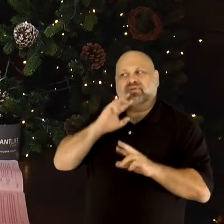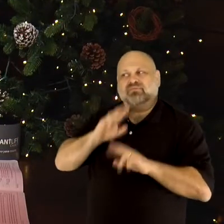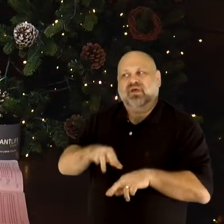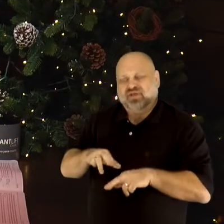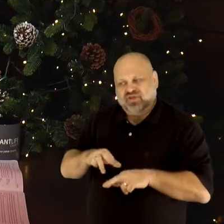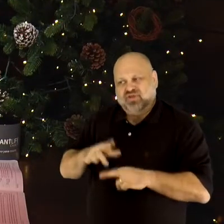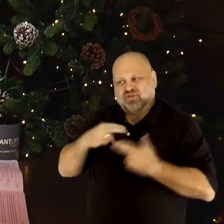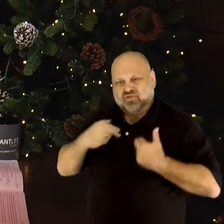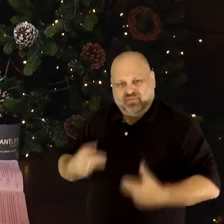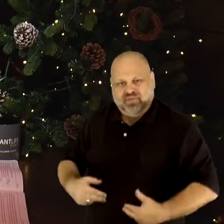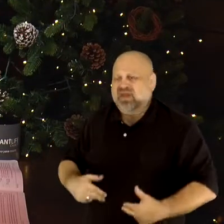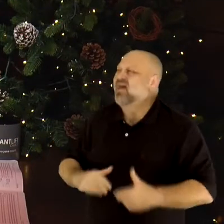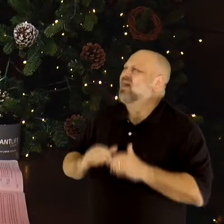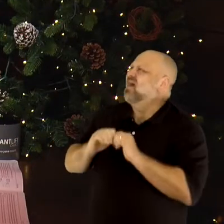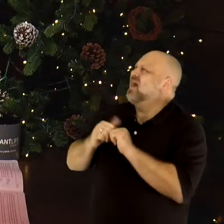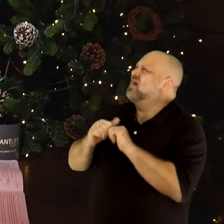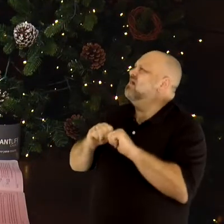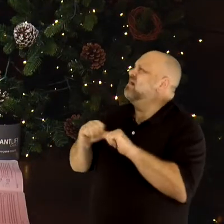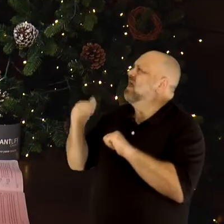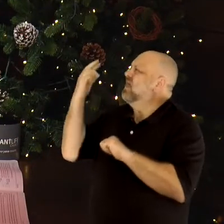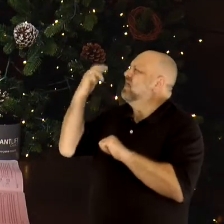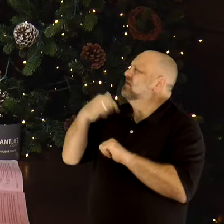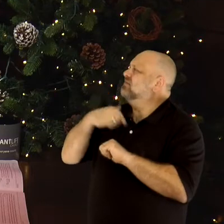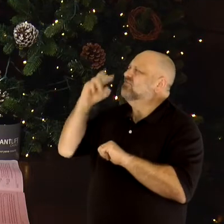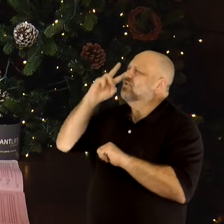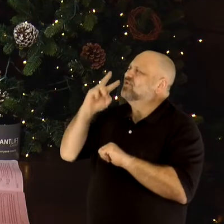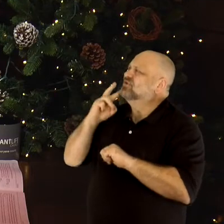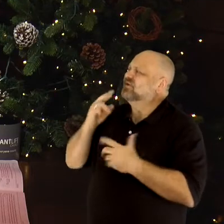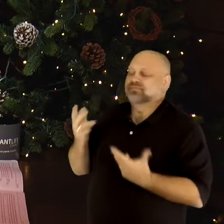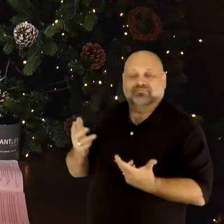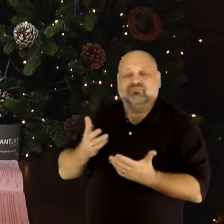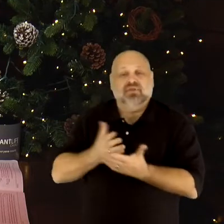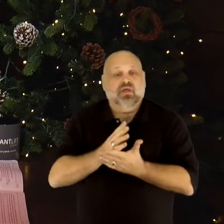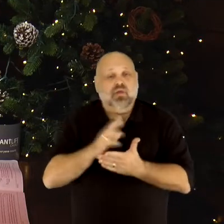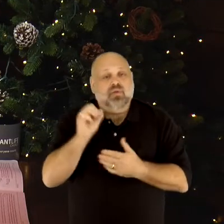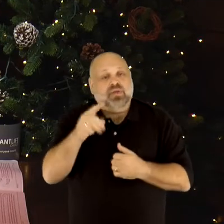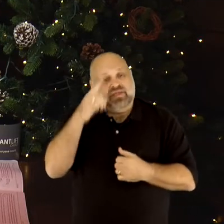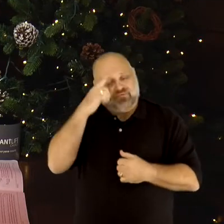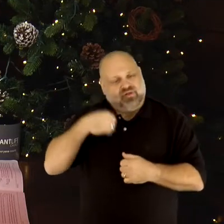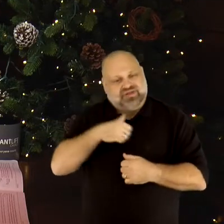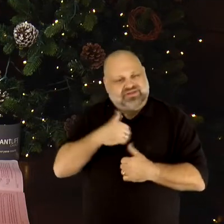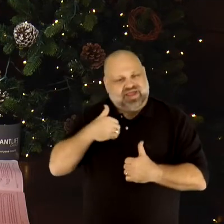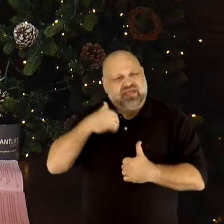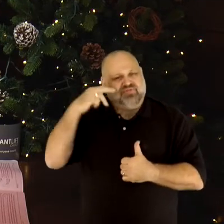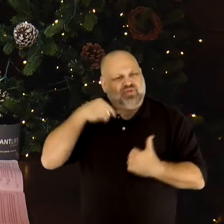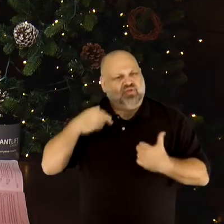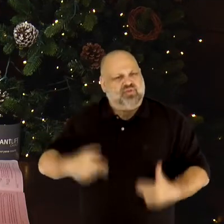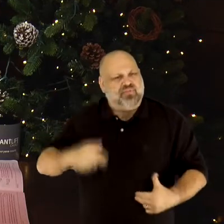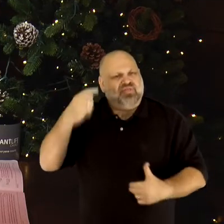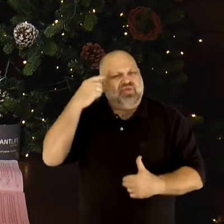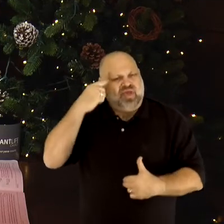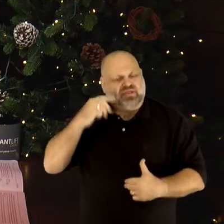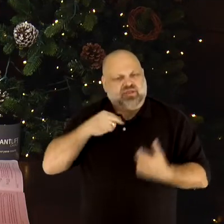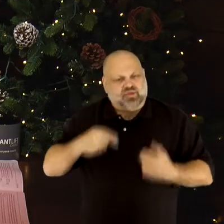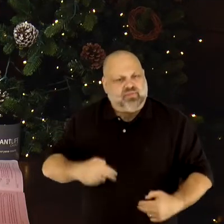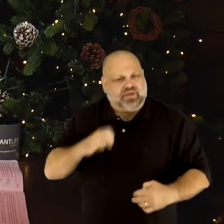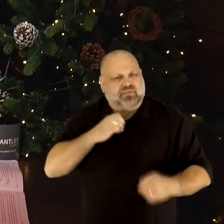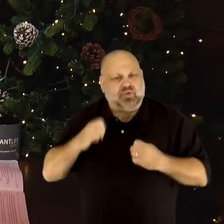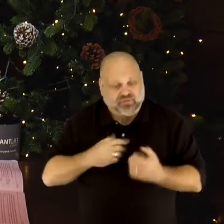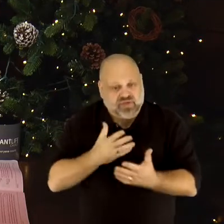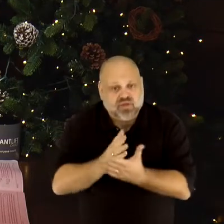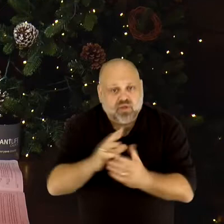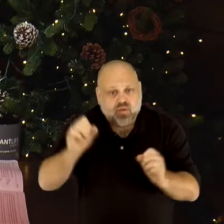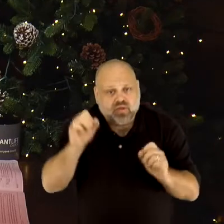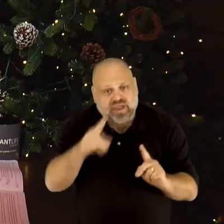said, "How can this be since I am a virgin?" You know, it's okay for us to have those human thoughts, those human emotions. It's